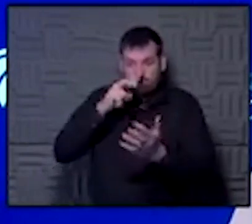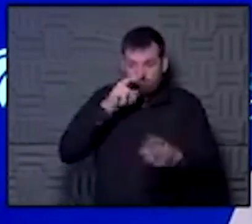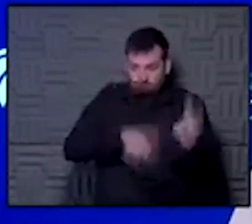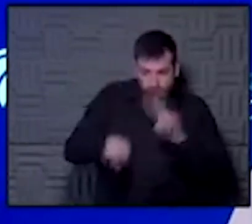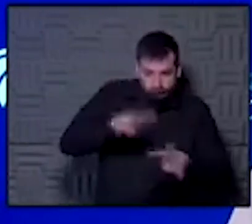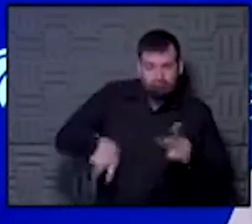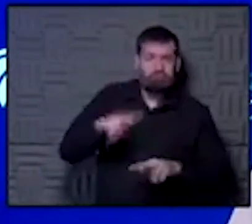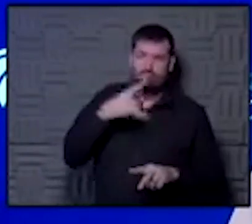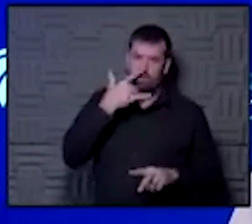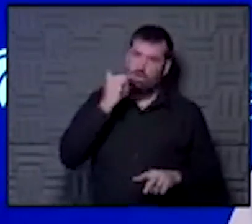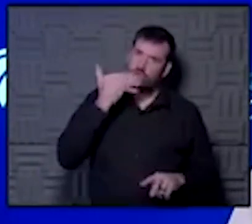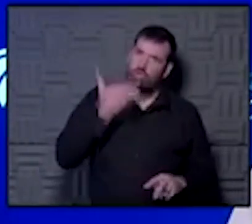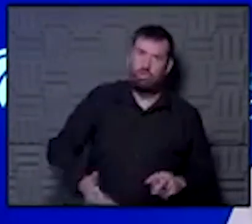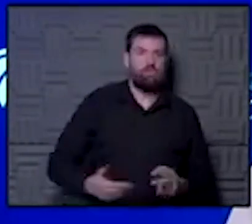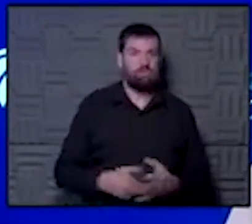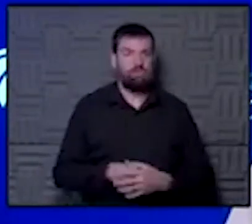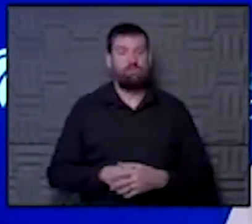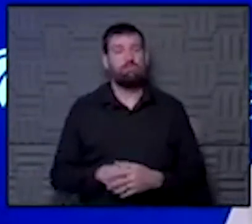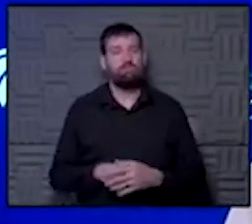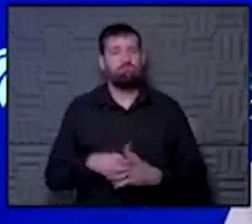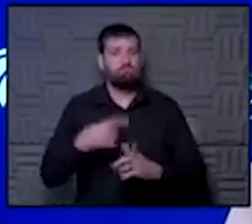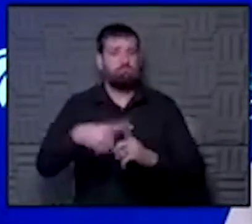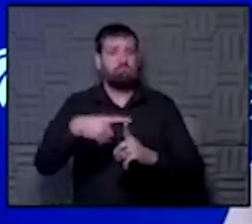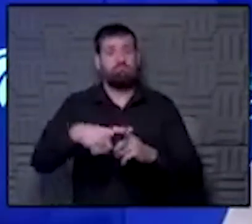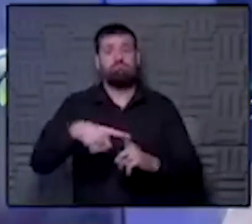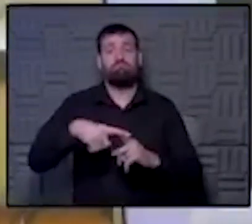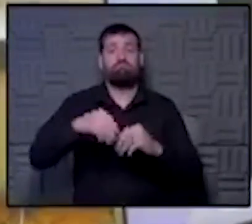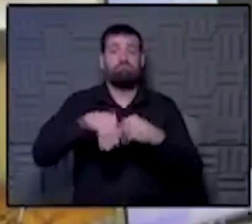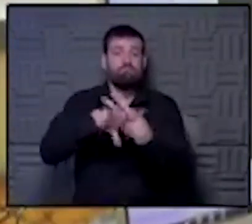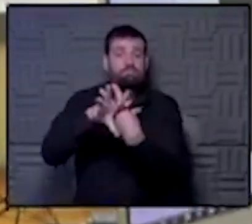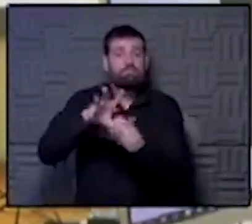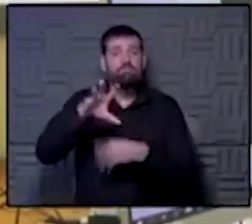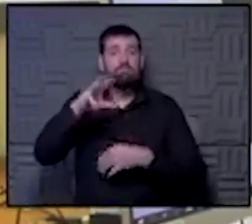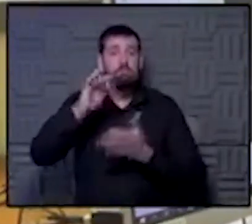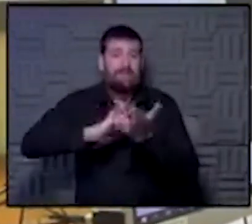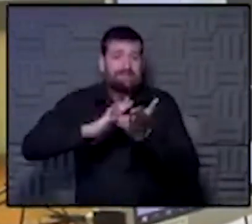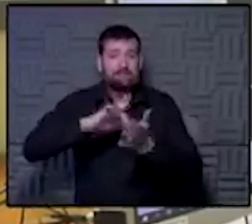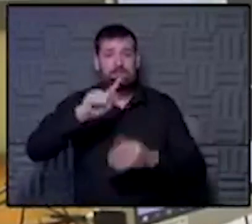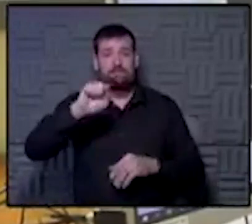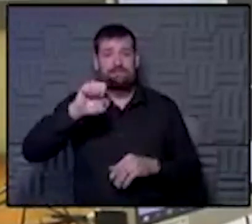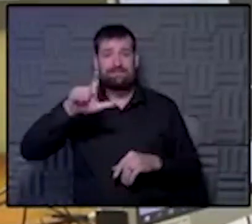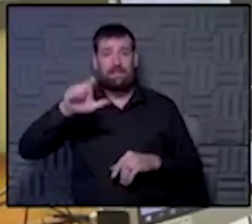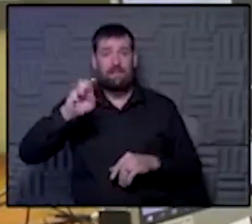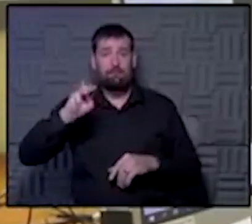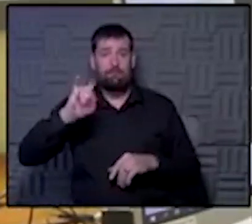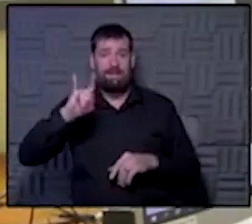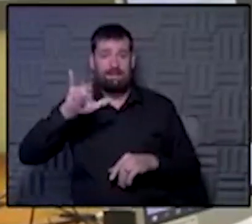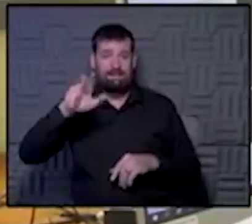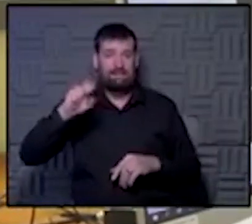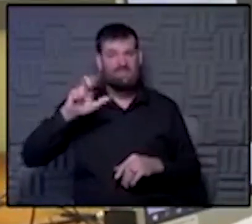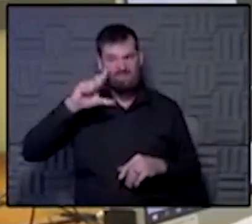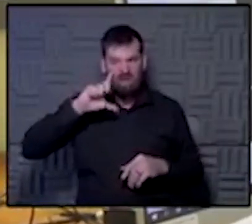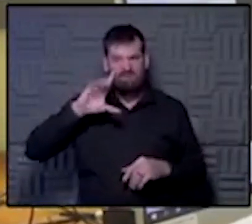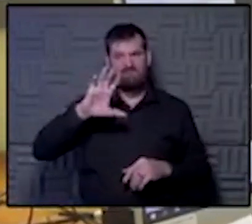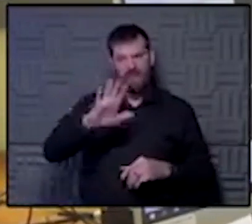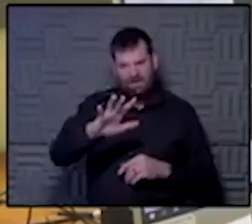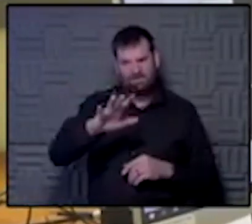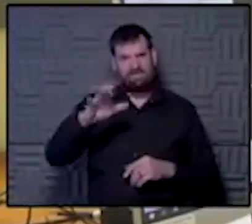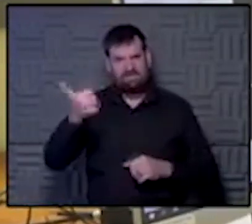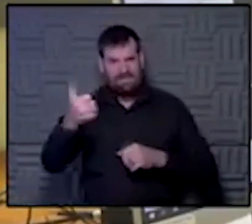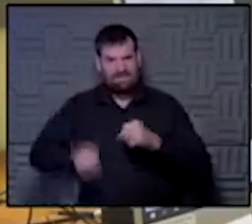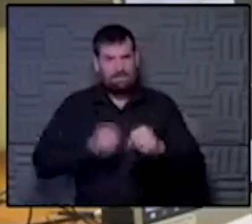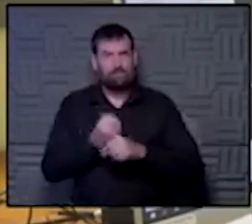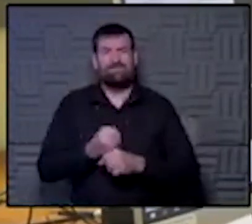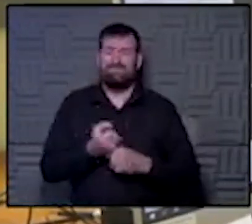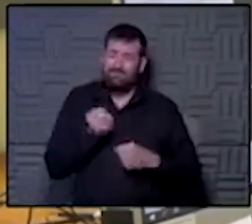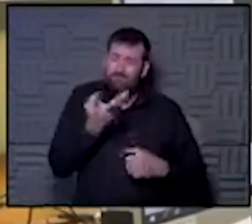changer. So there are silver linings. Telemedicine is a silver lining. We've turned on telemedicine. We thought it would take us 5 or 10 years to build the platform. We built it